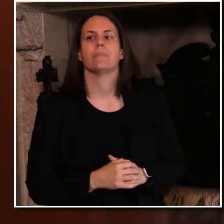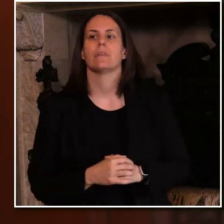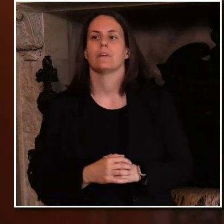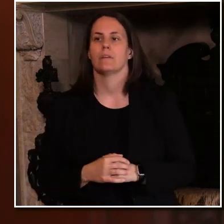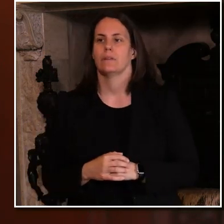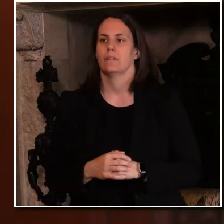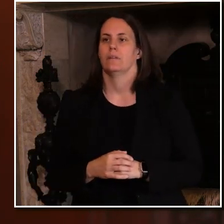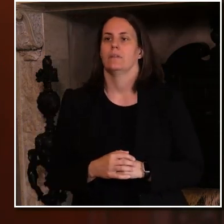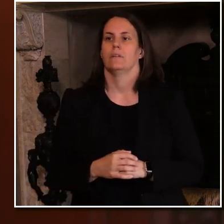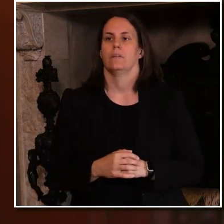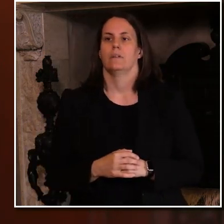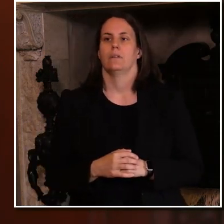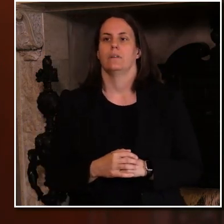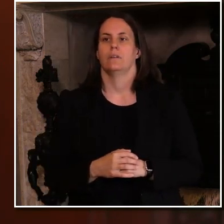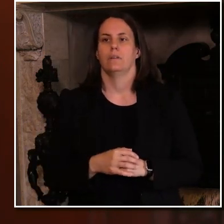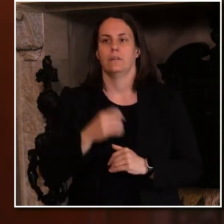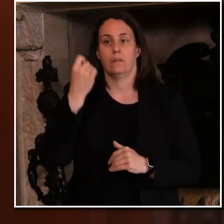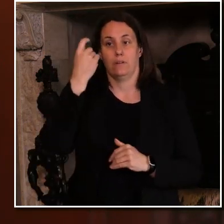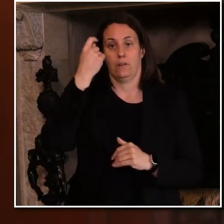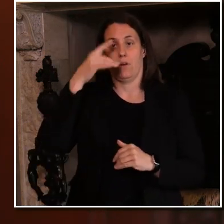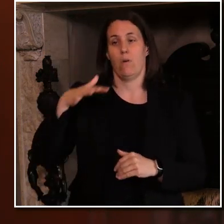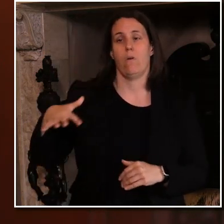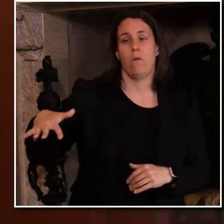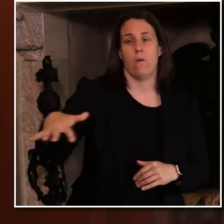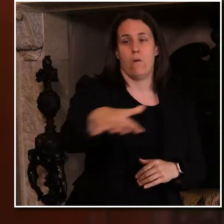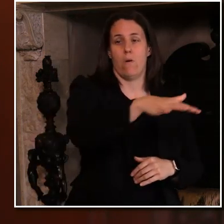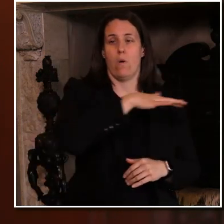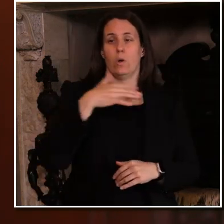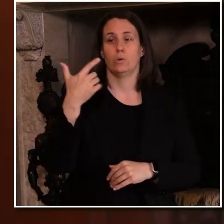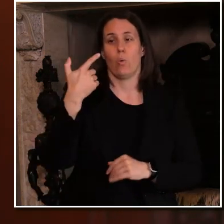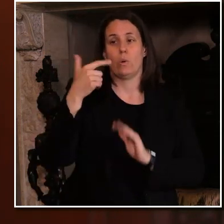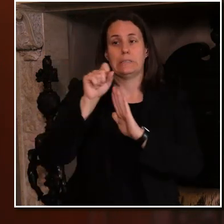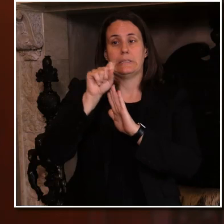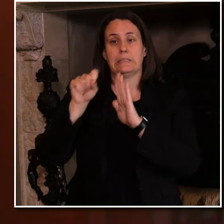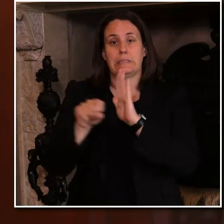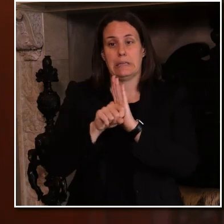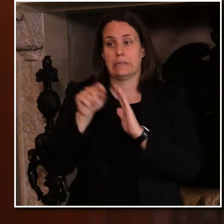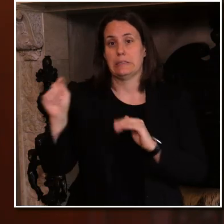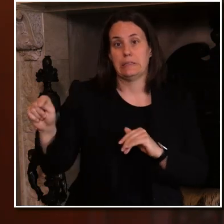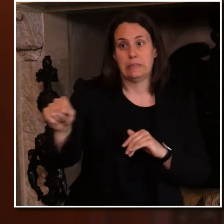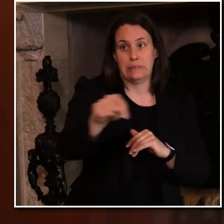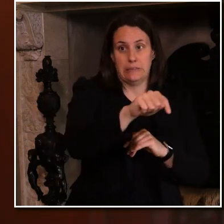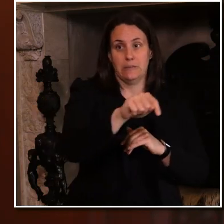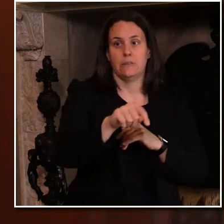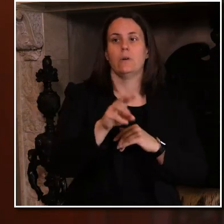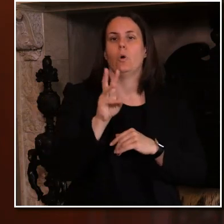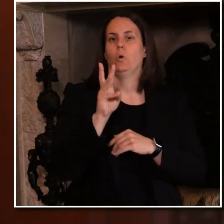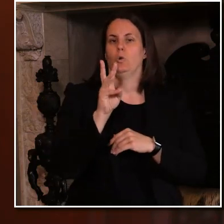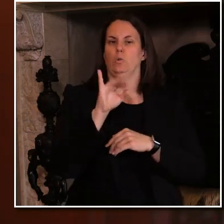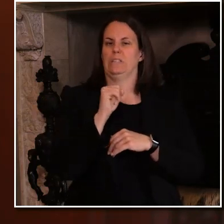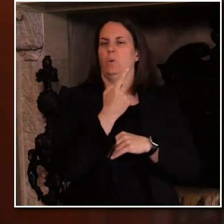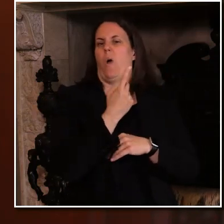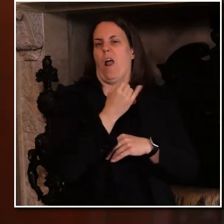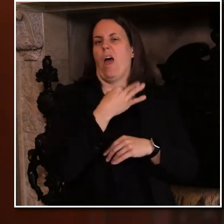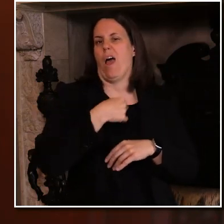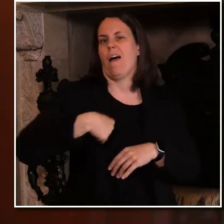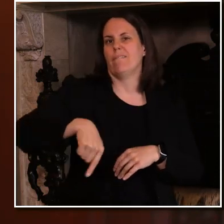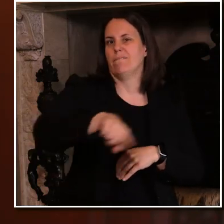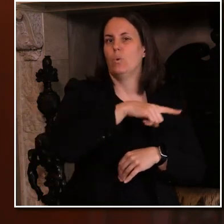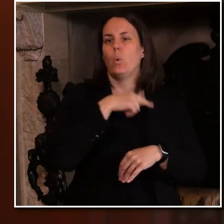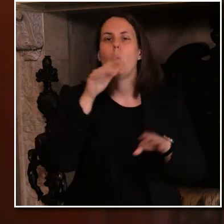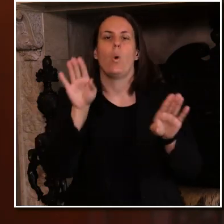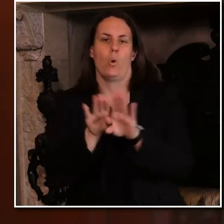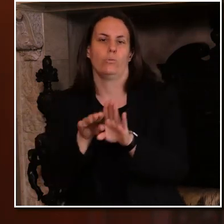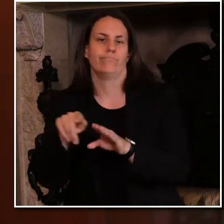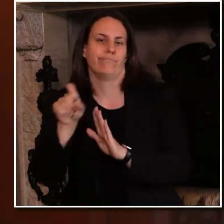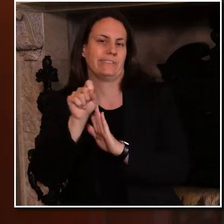in Ohio, Michigan, and Illinois, in making the decision to close some or even all state parks. But now we're able to